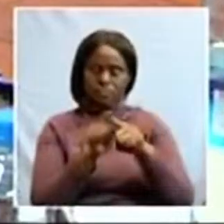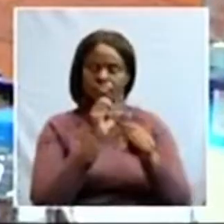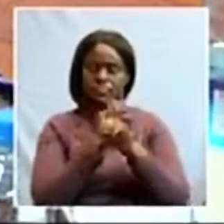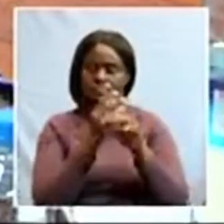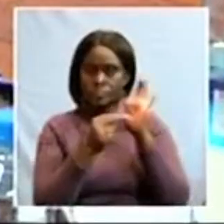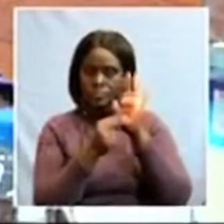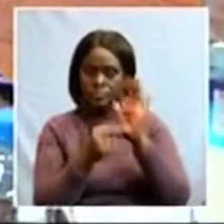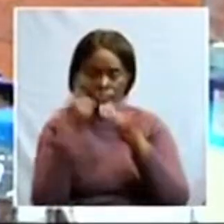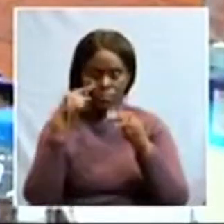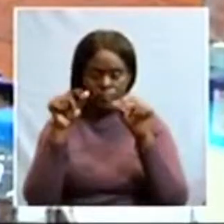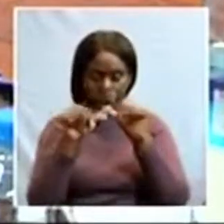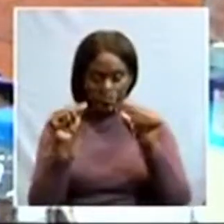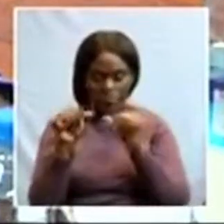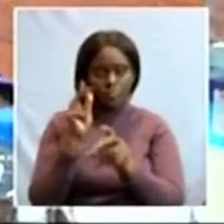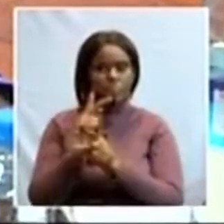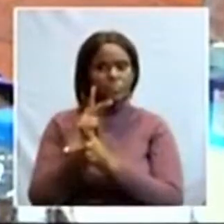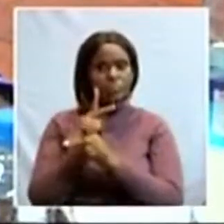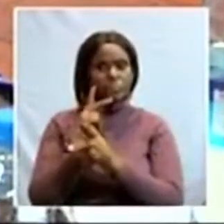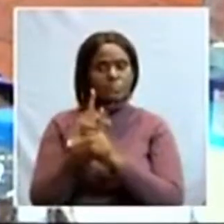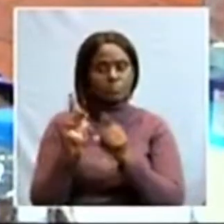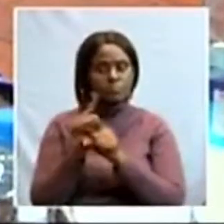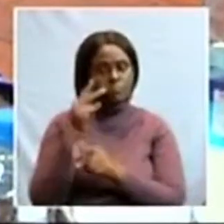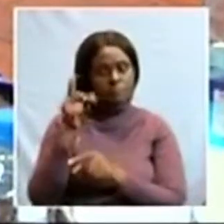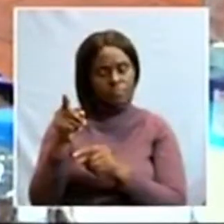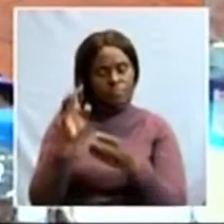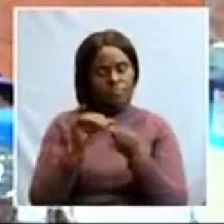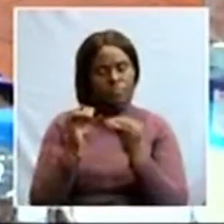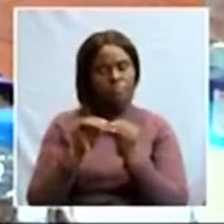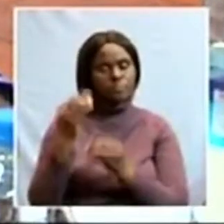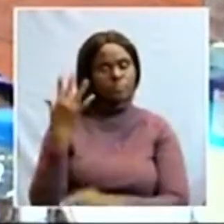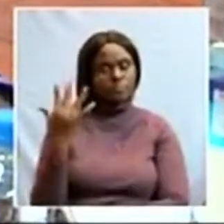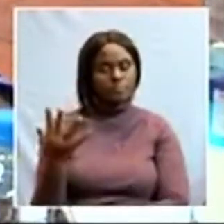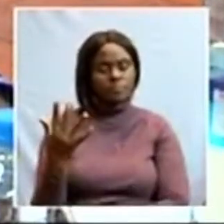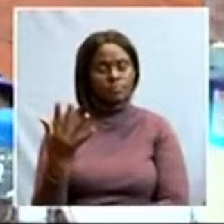available for audit verification. See appendix number 5.